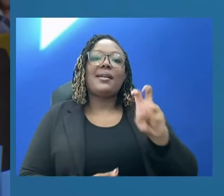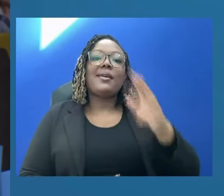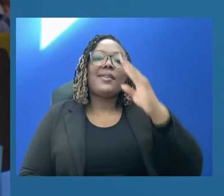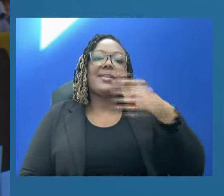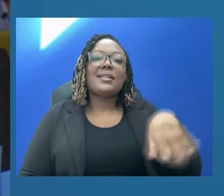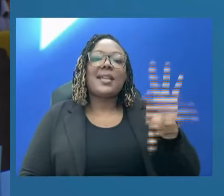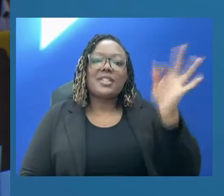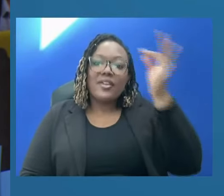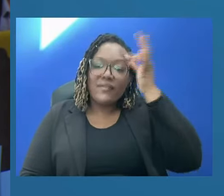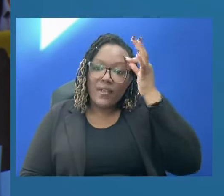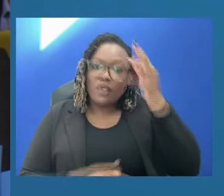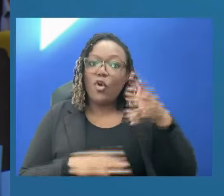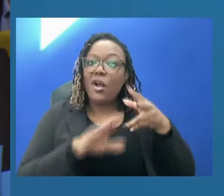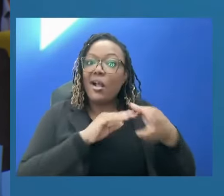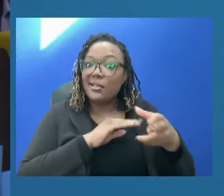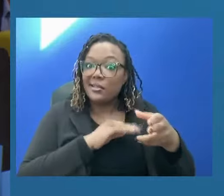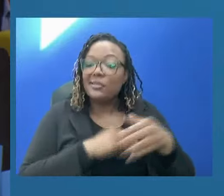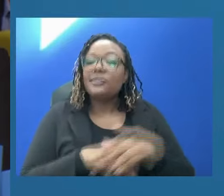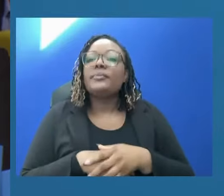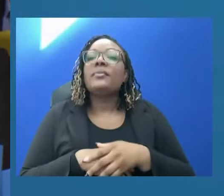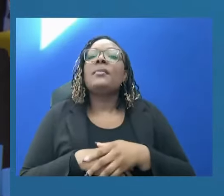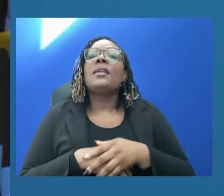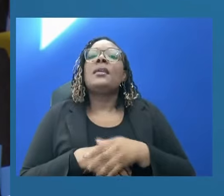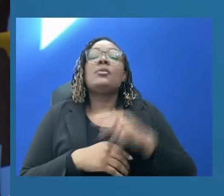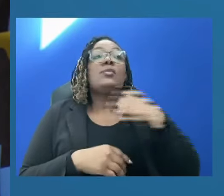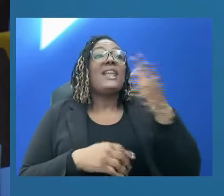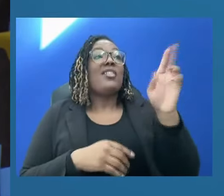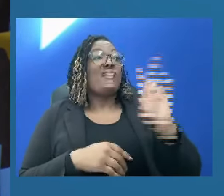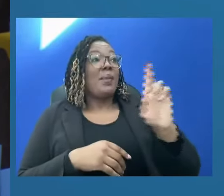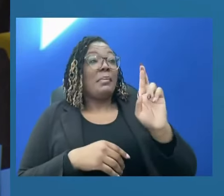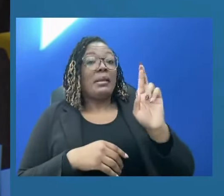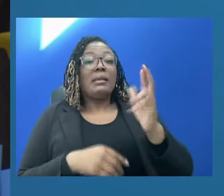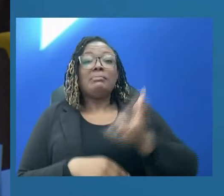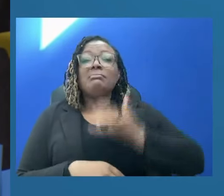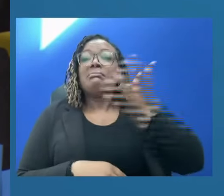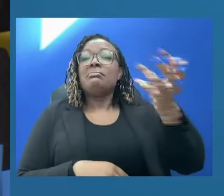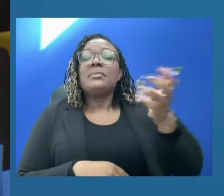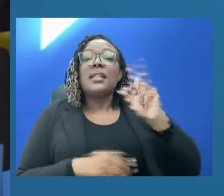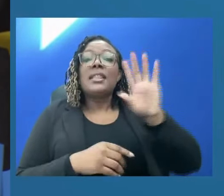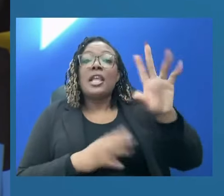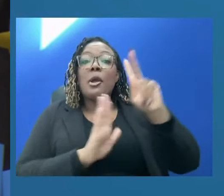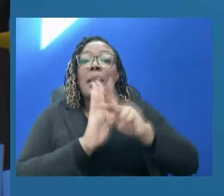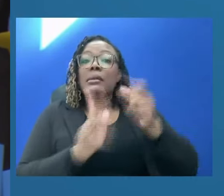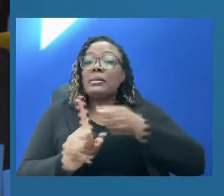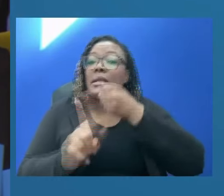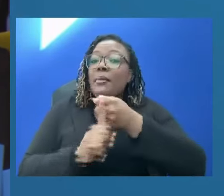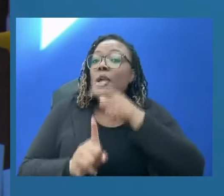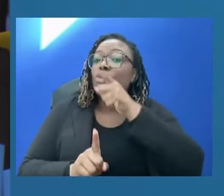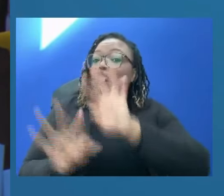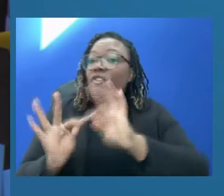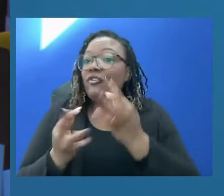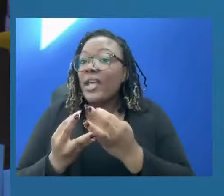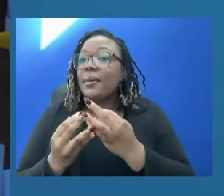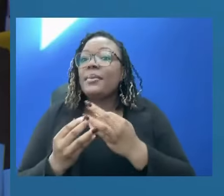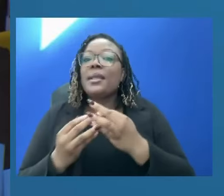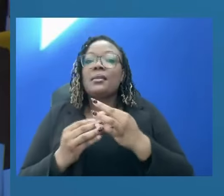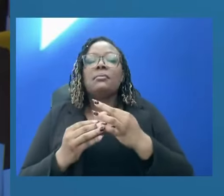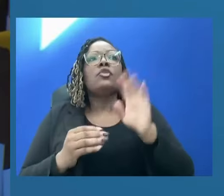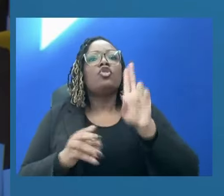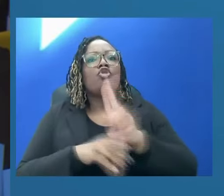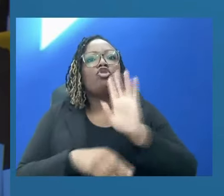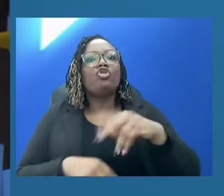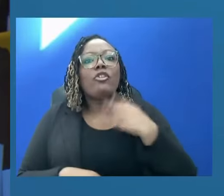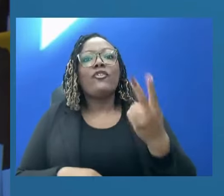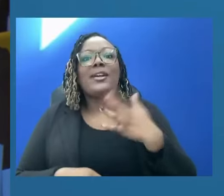newyork.gov/federal cuts, to tell Republicans how their policies are affecting you and your family. Raise up your voices,